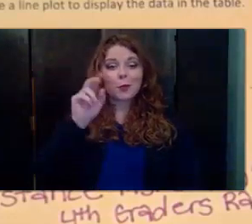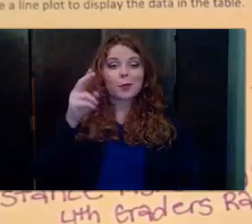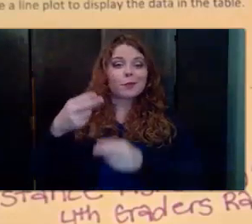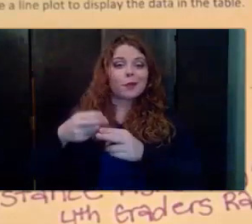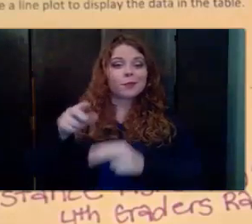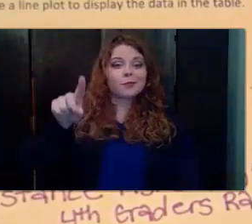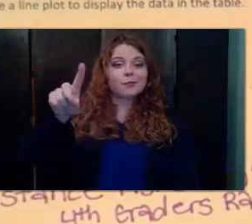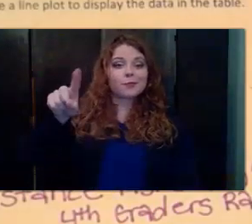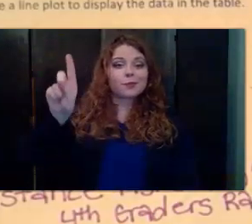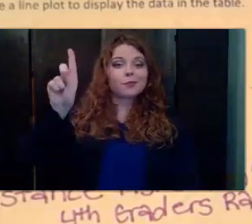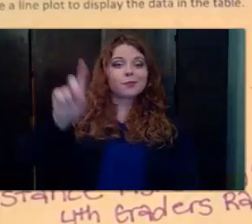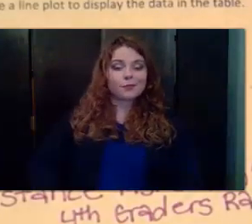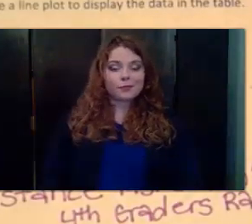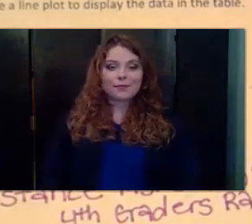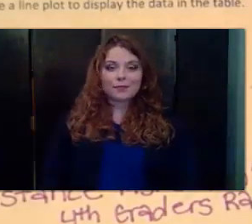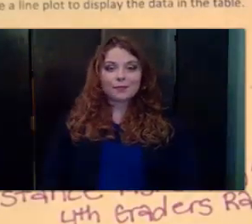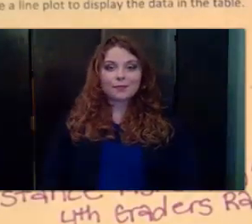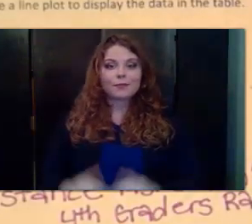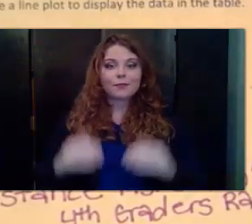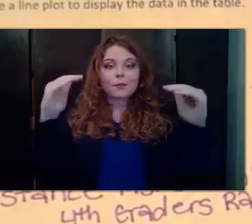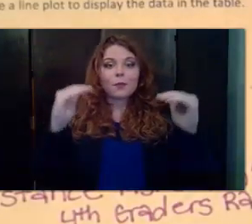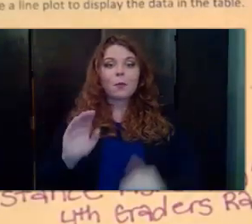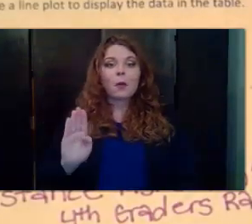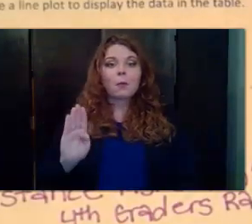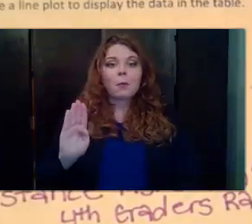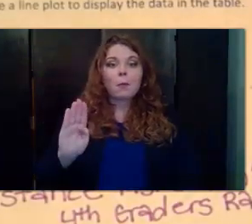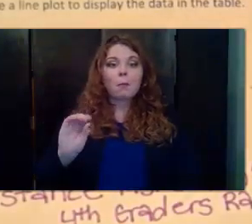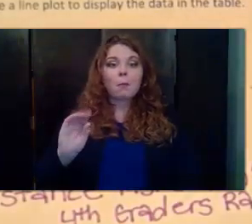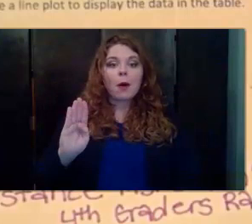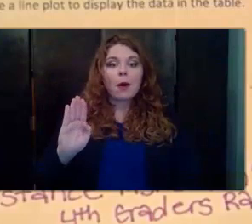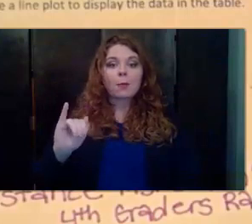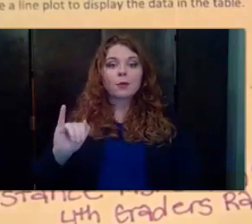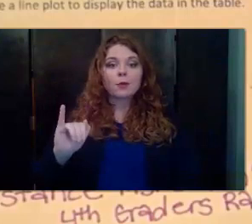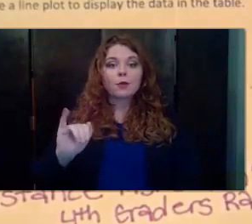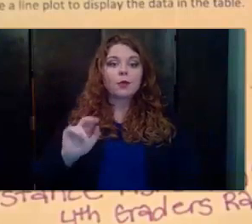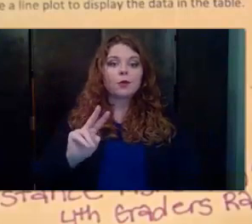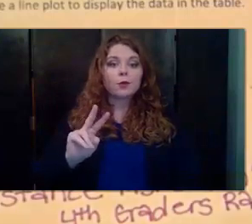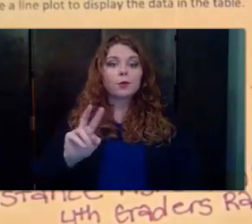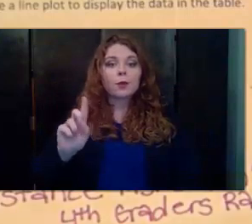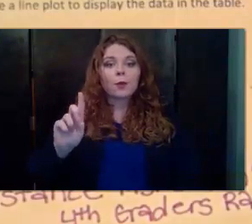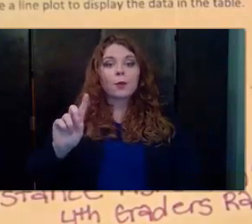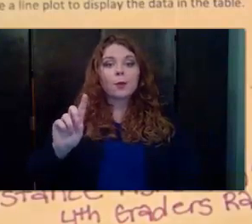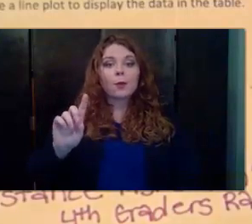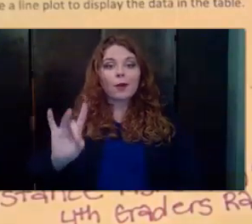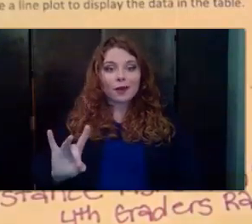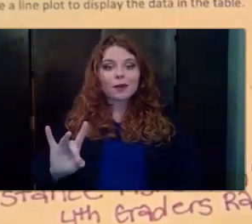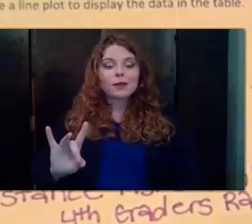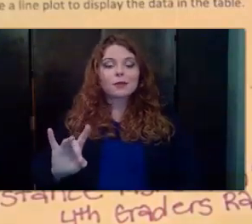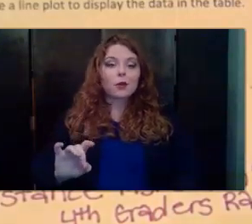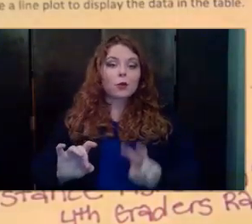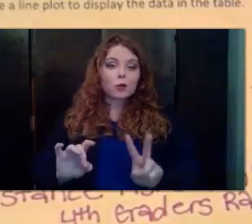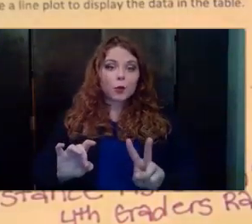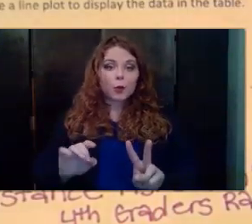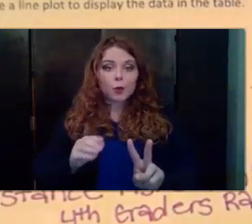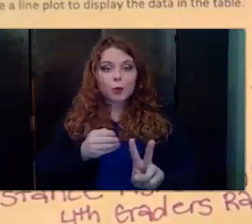put a check. Bobby was 2 1/8. So the whole number 2. I have 1/8